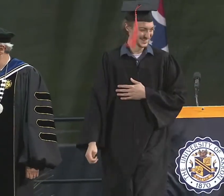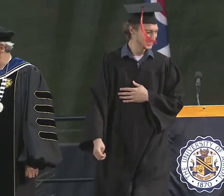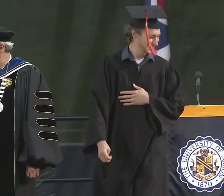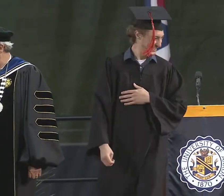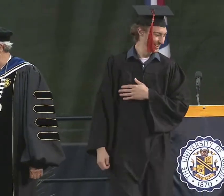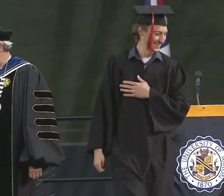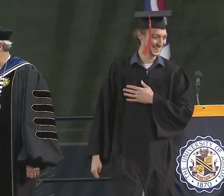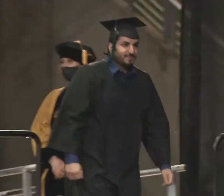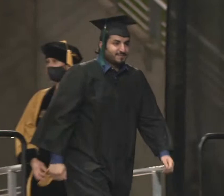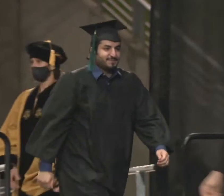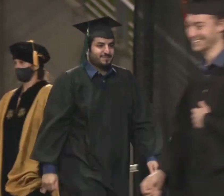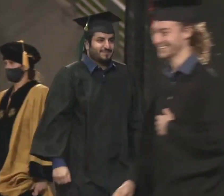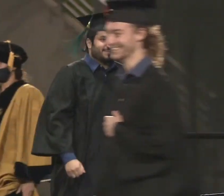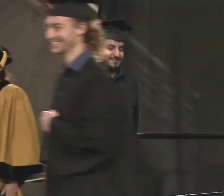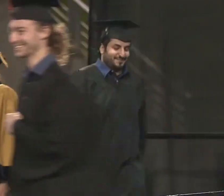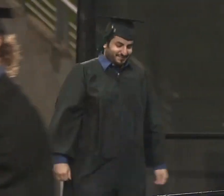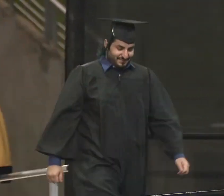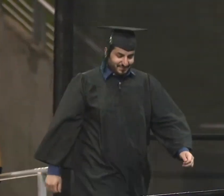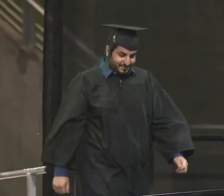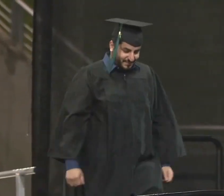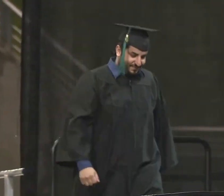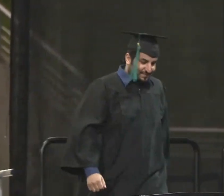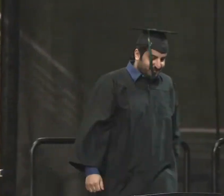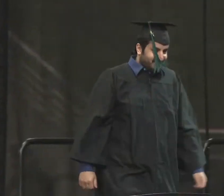Yazid Heil A. Alriwiley.